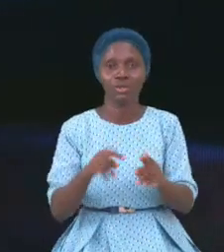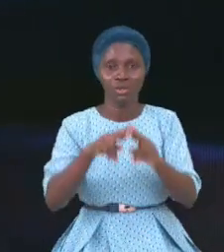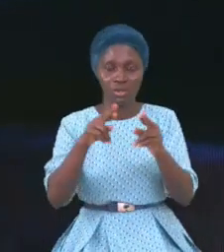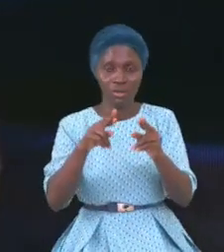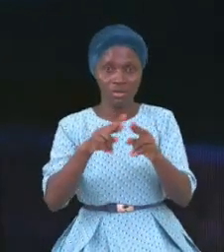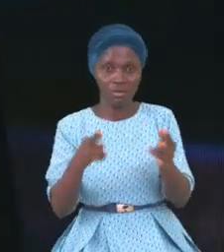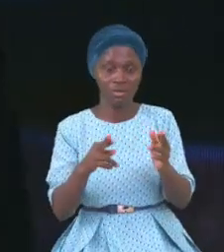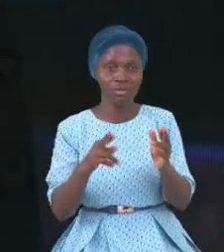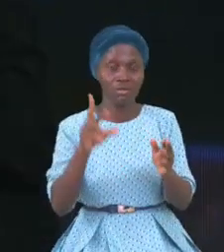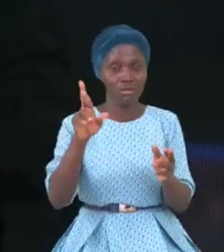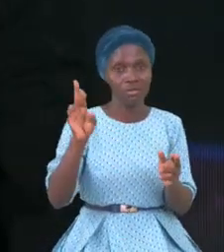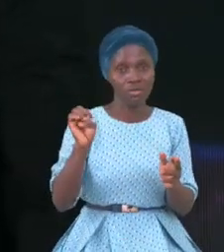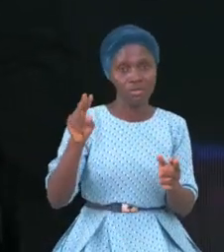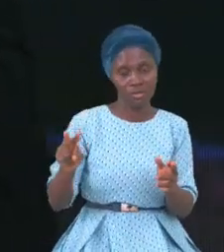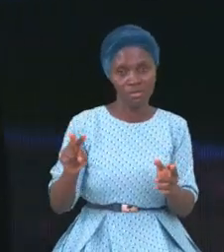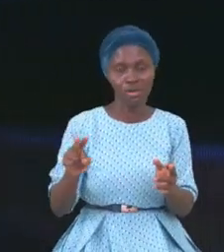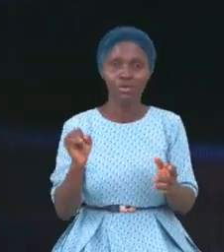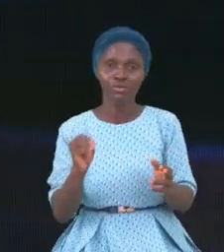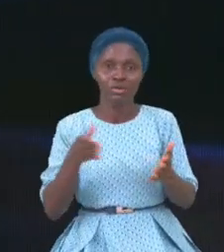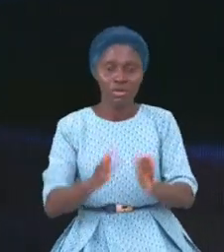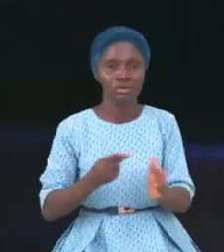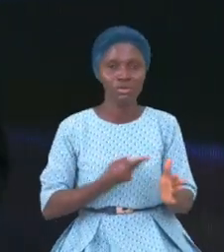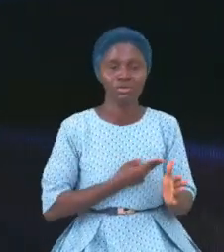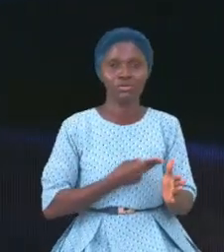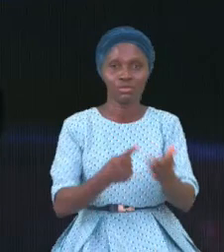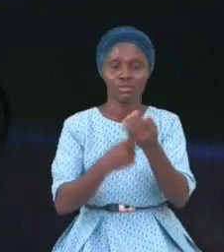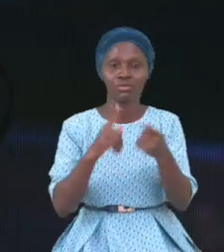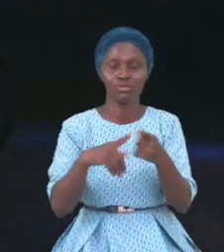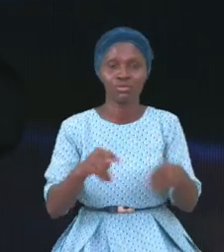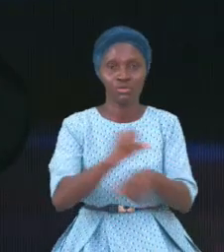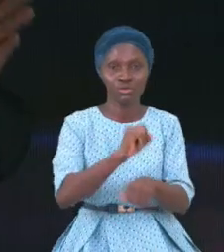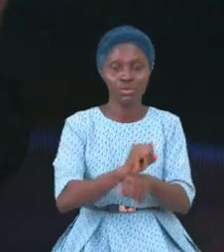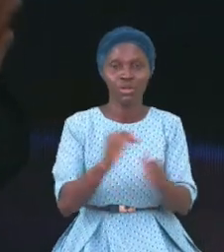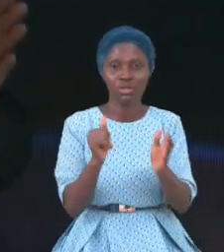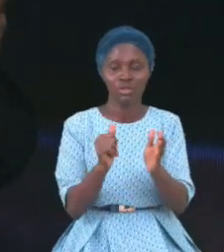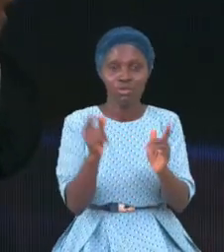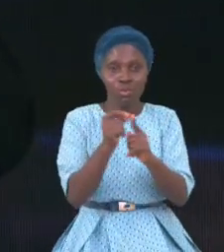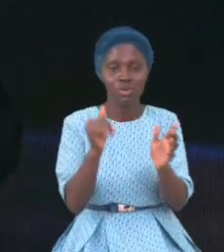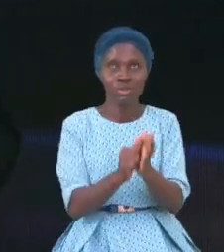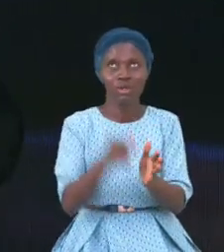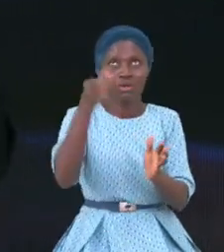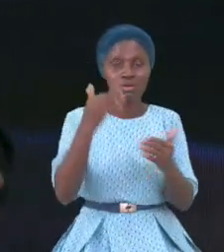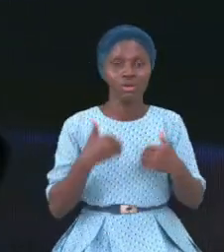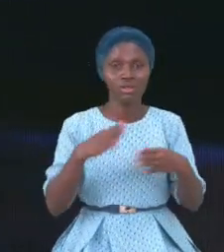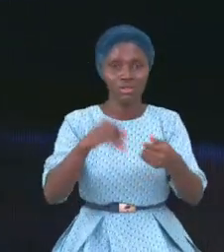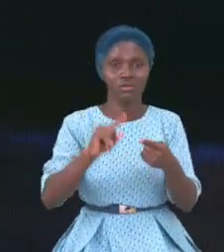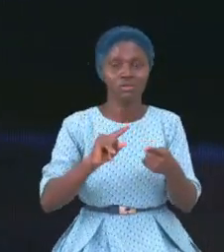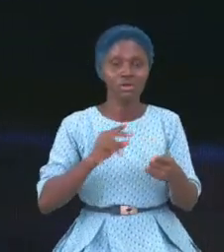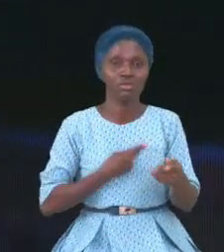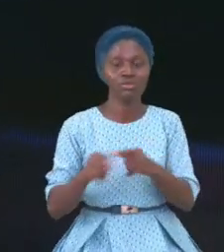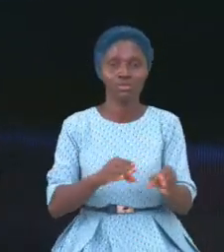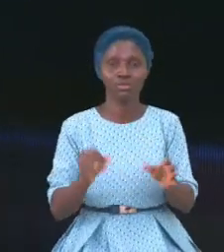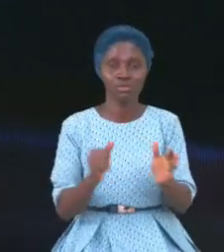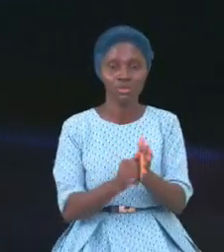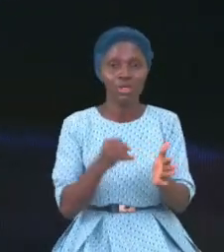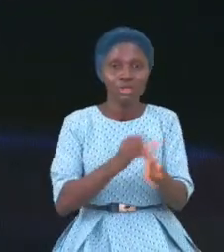Lord has given us to do, so that it does not terminate with the point at the point where we are,